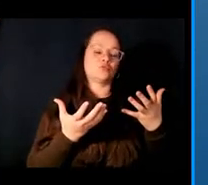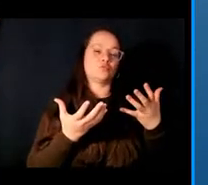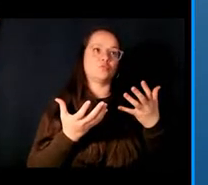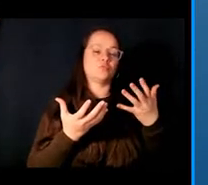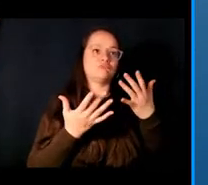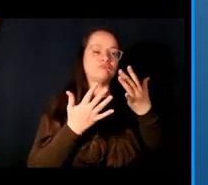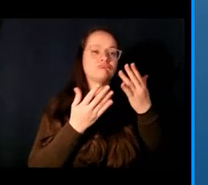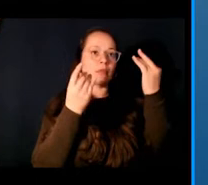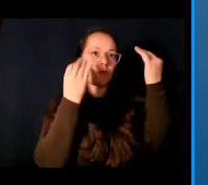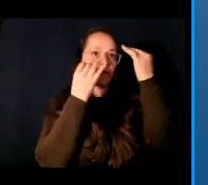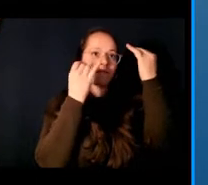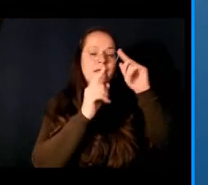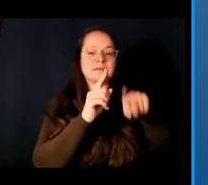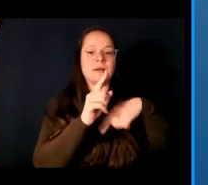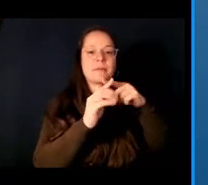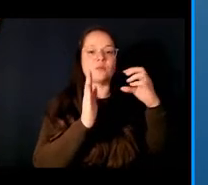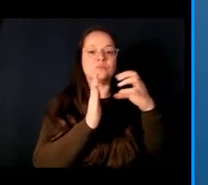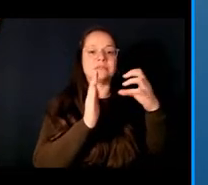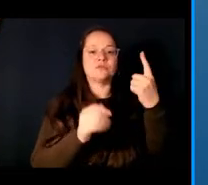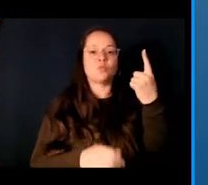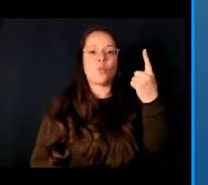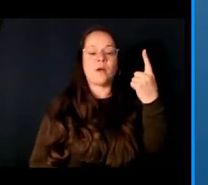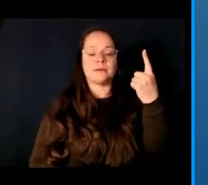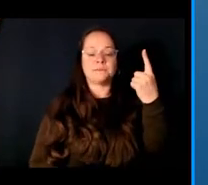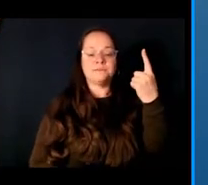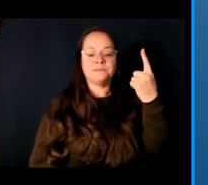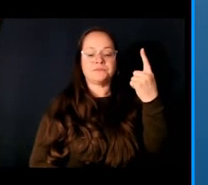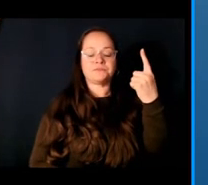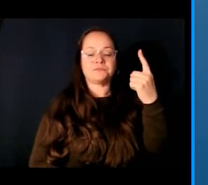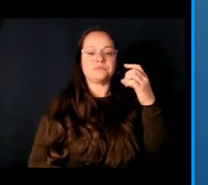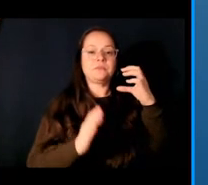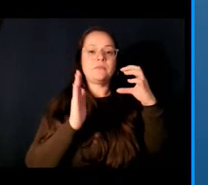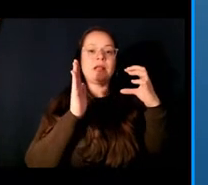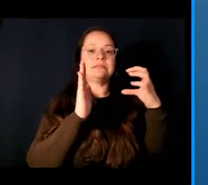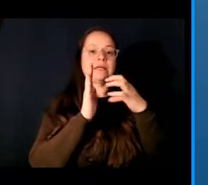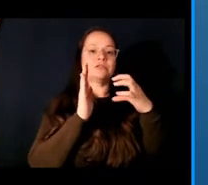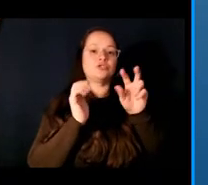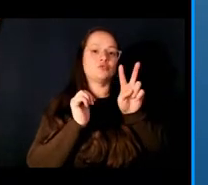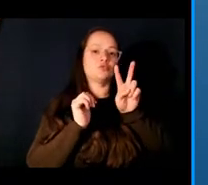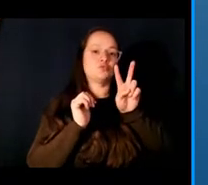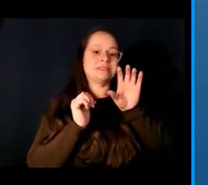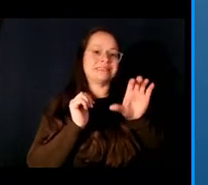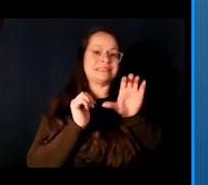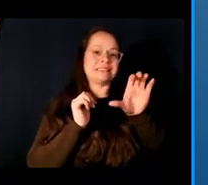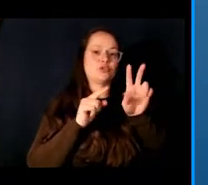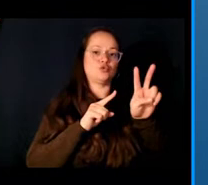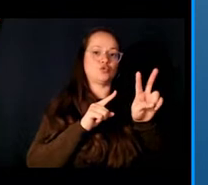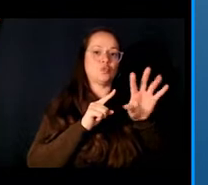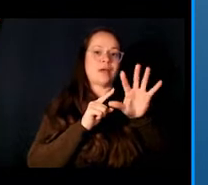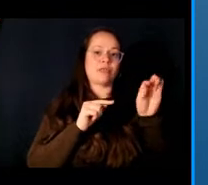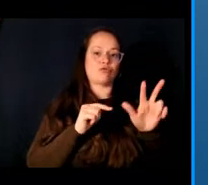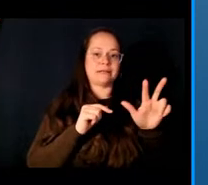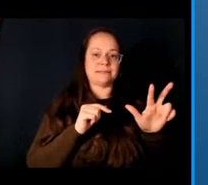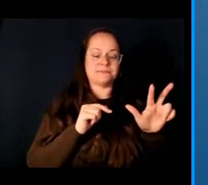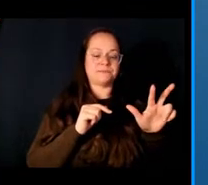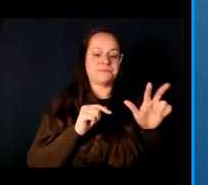for a moment on section one subsection C two and three